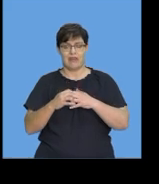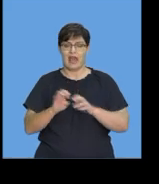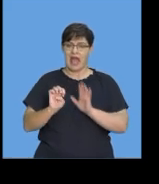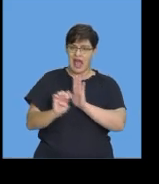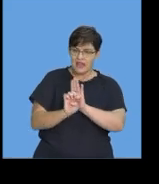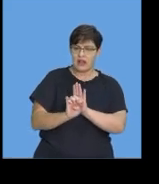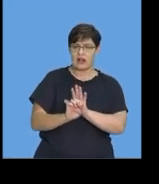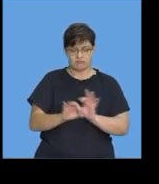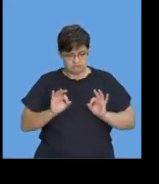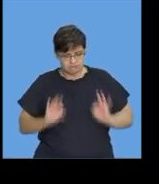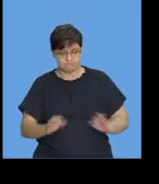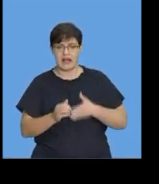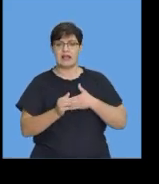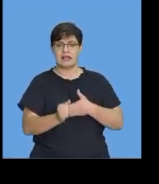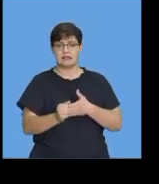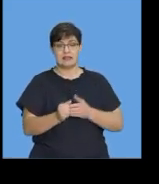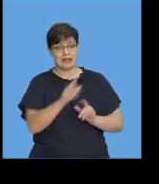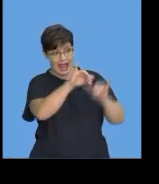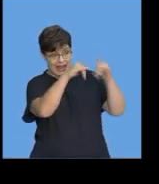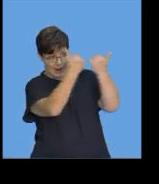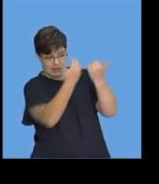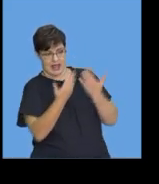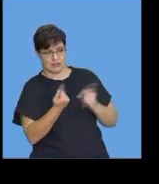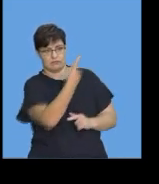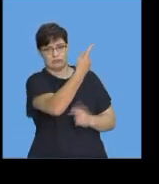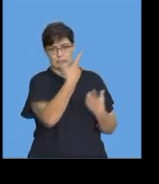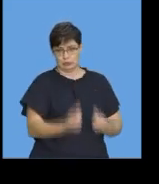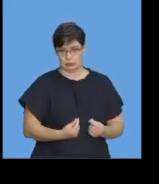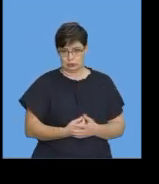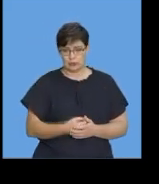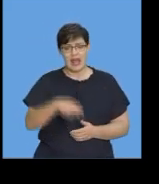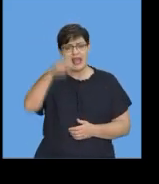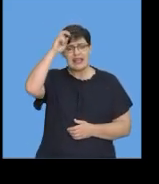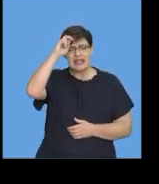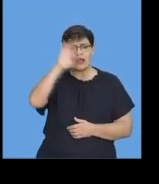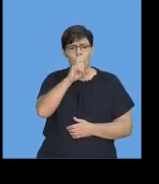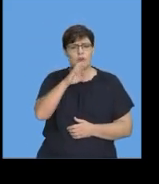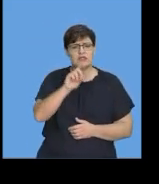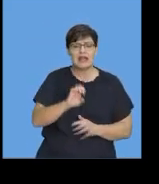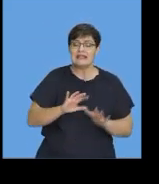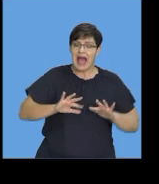ethical and effective leadership expected of companies. The King Code deals